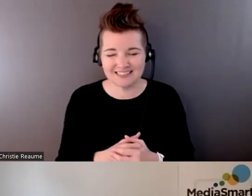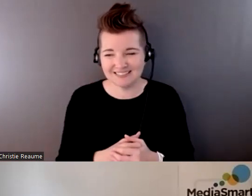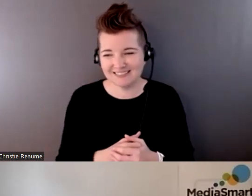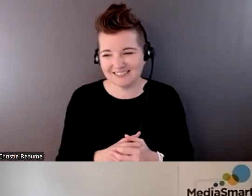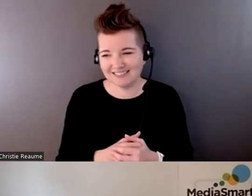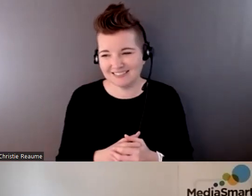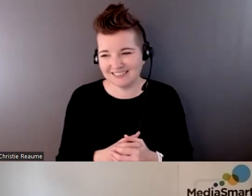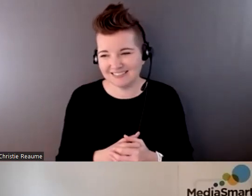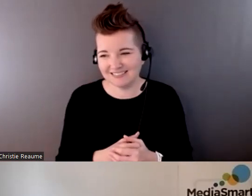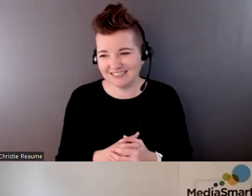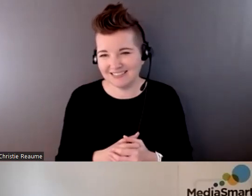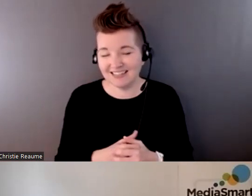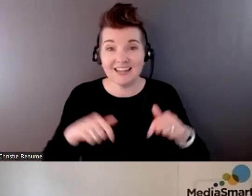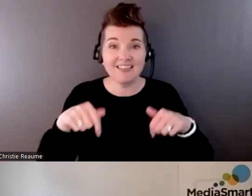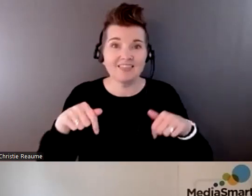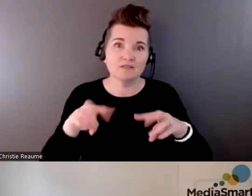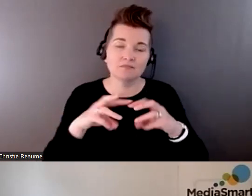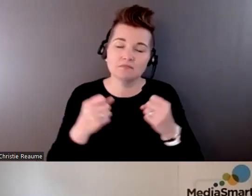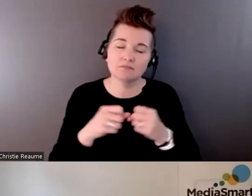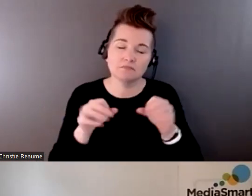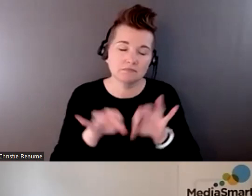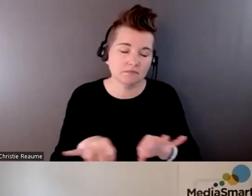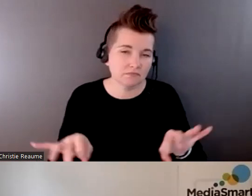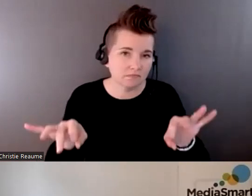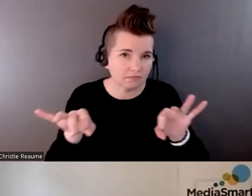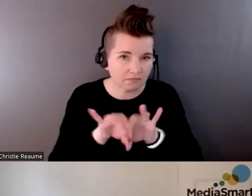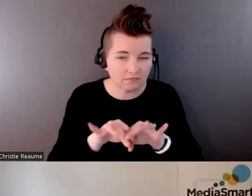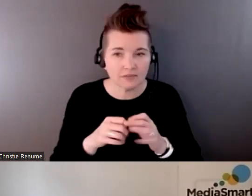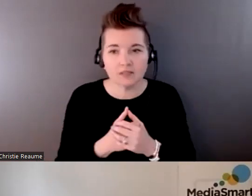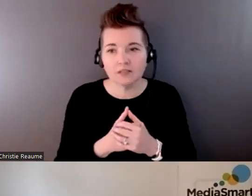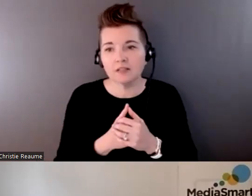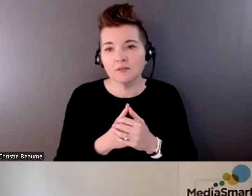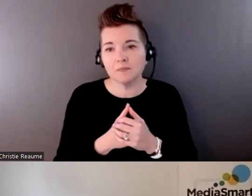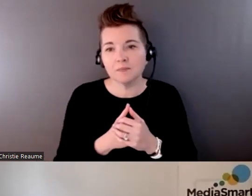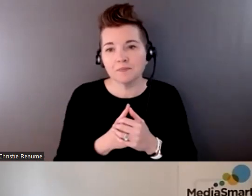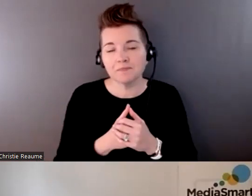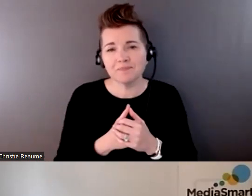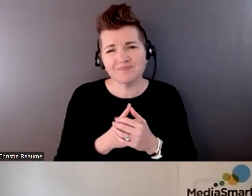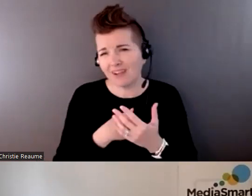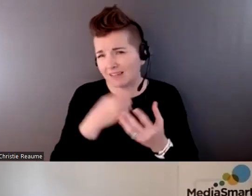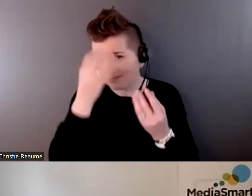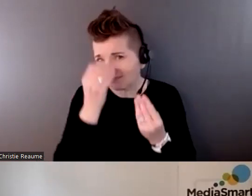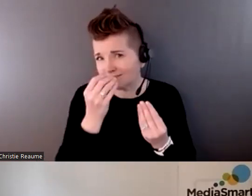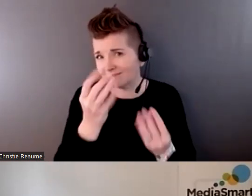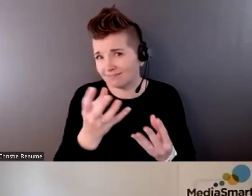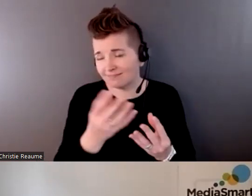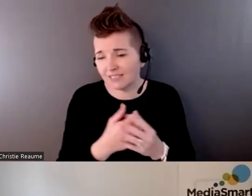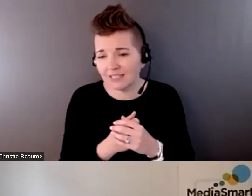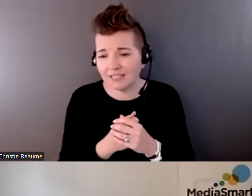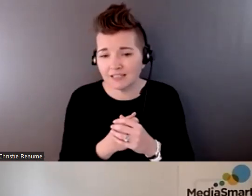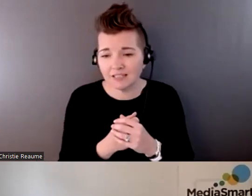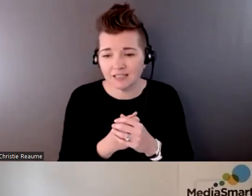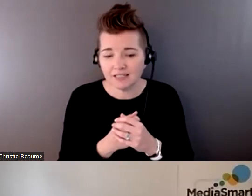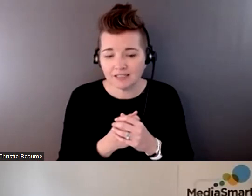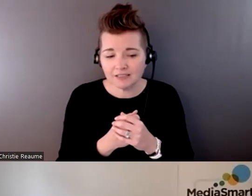uh stuff um just uh more insight but something to consider I don't think it's just